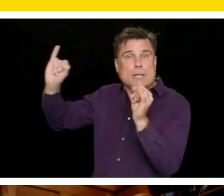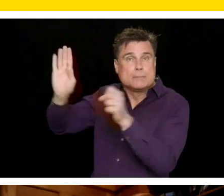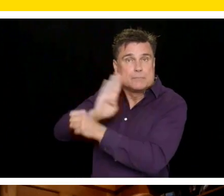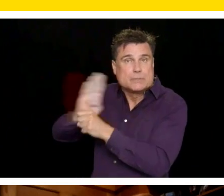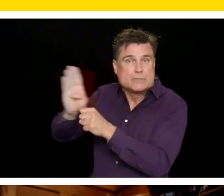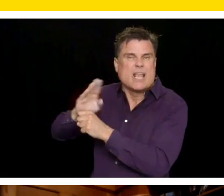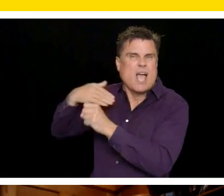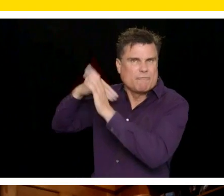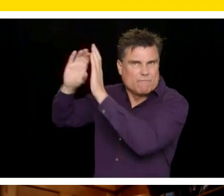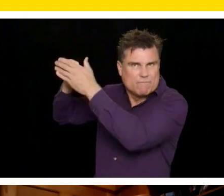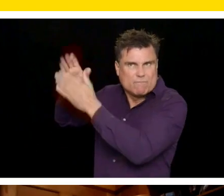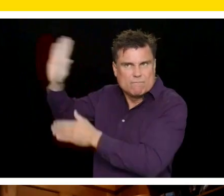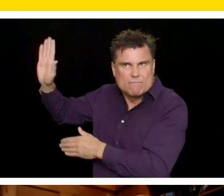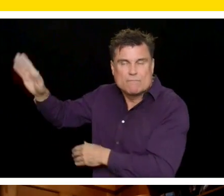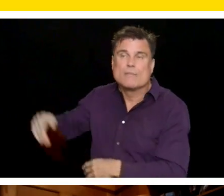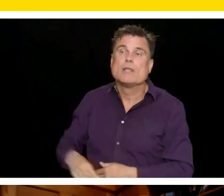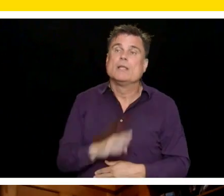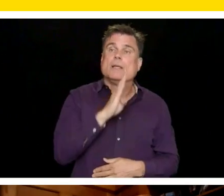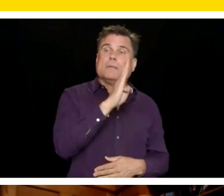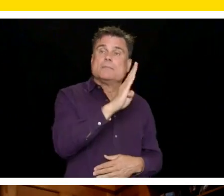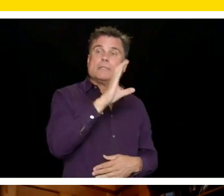of Trade, or for